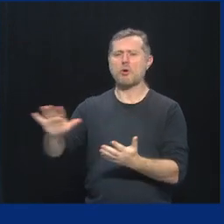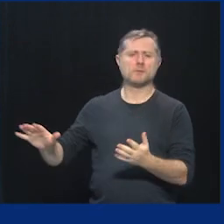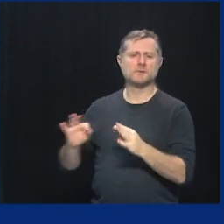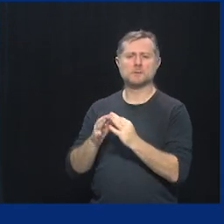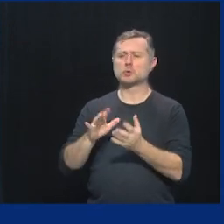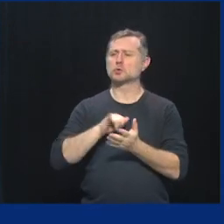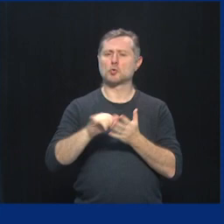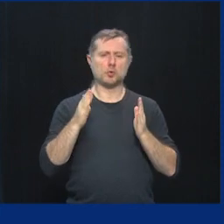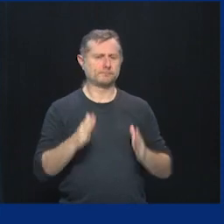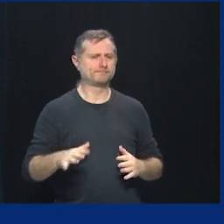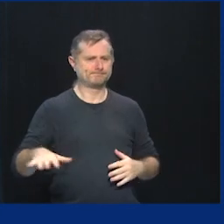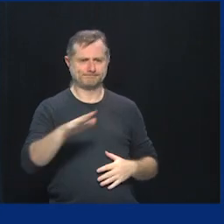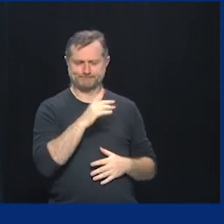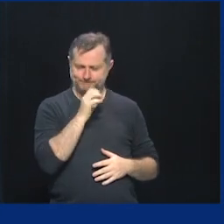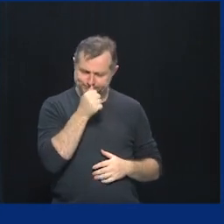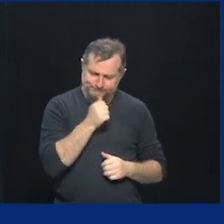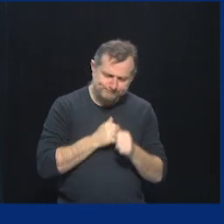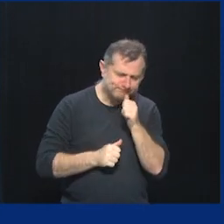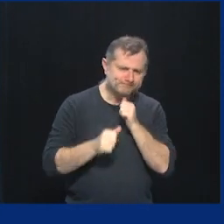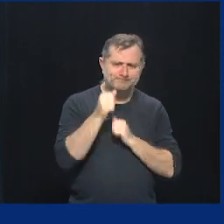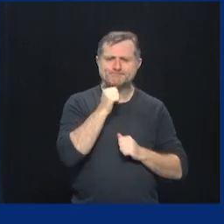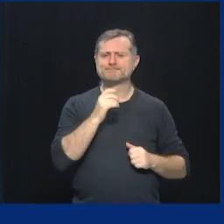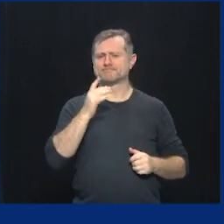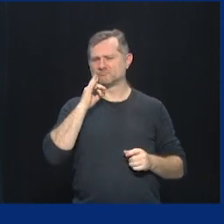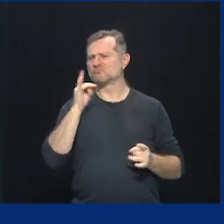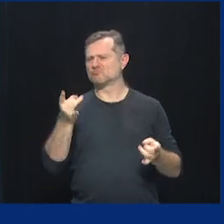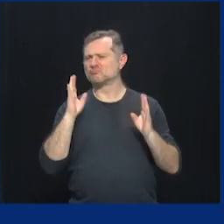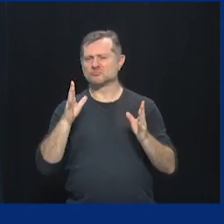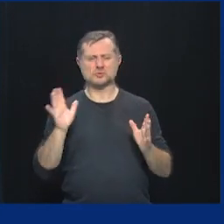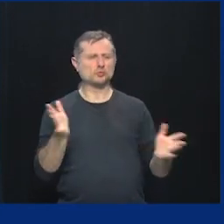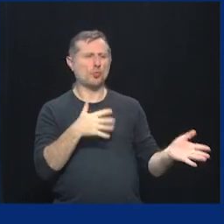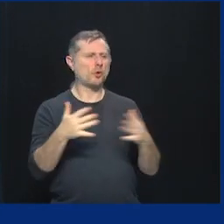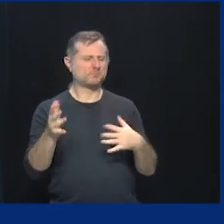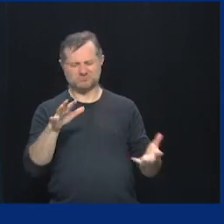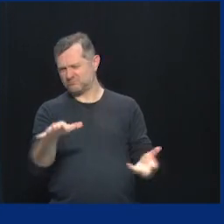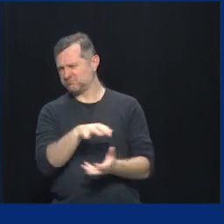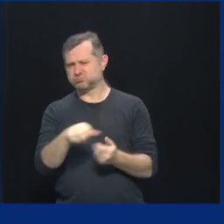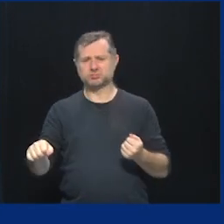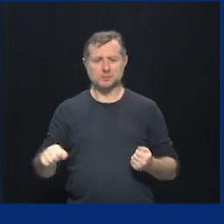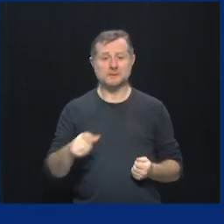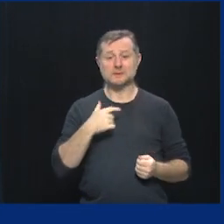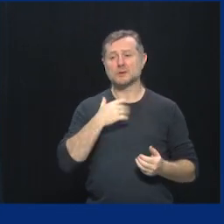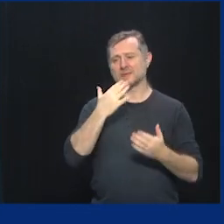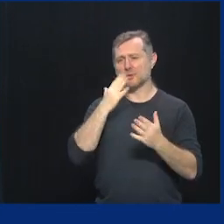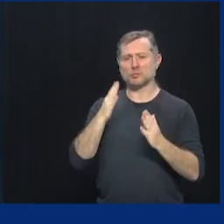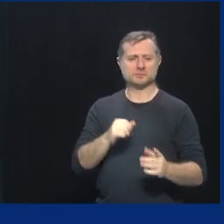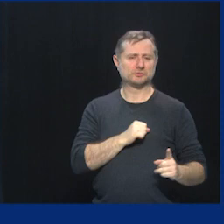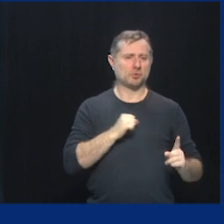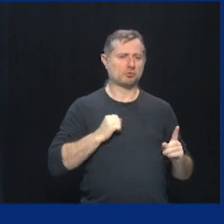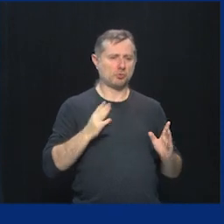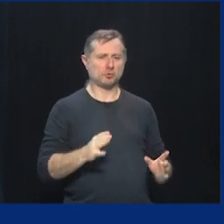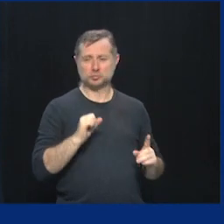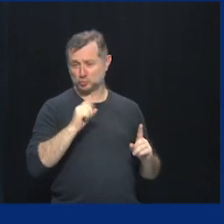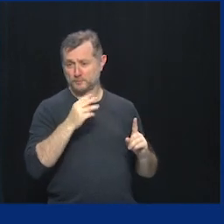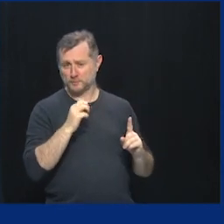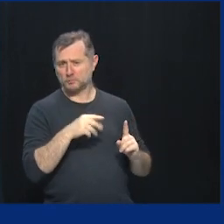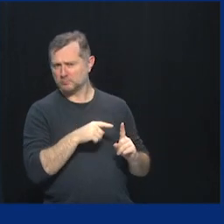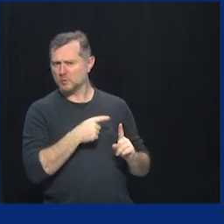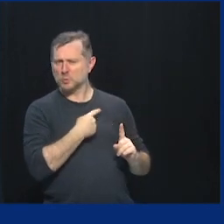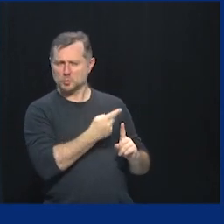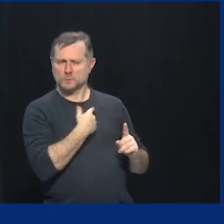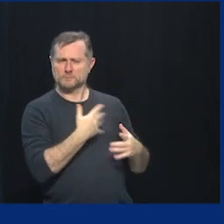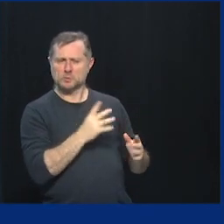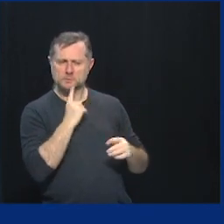results of this horrifying storm. I want to thank Senator Schumer. We spoke earlier today. I know he will get